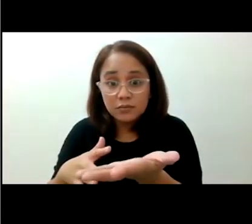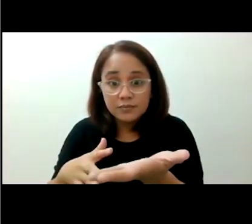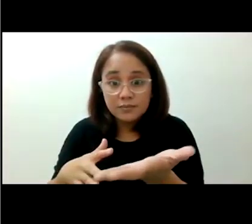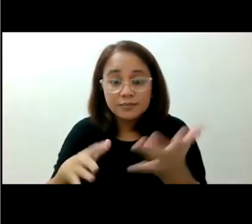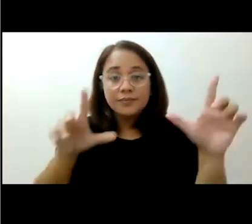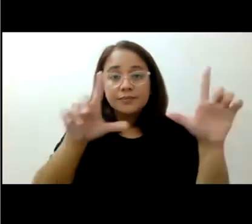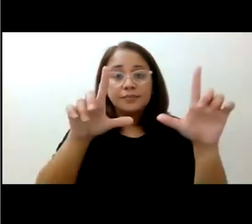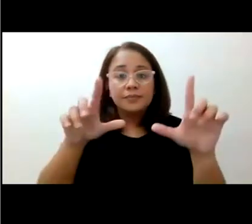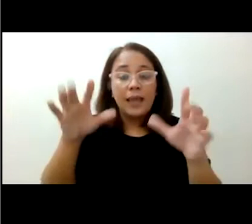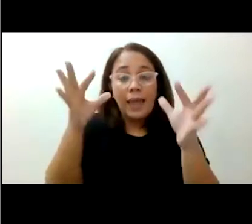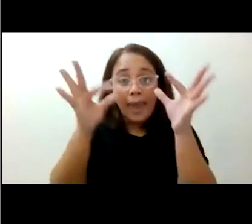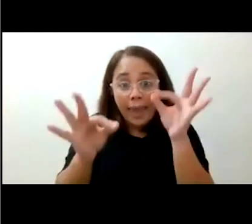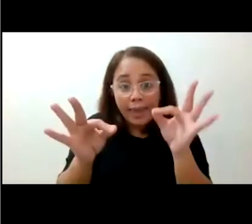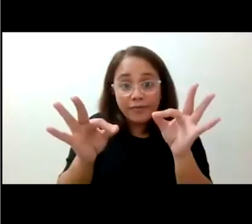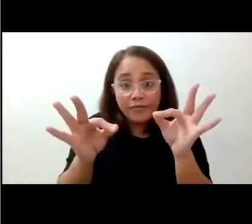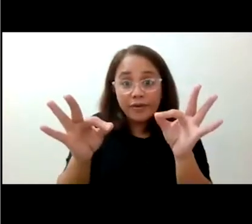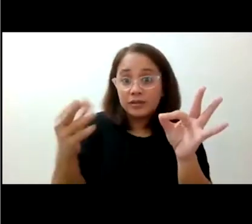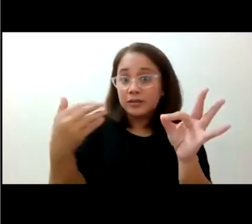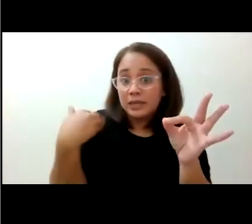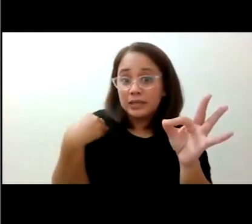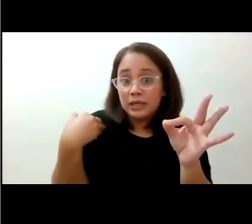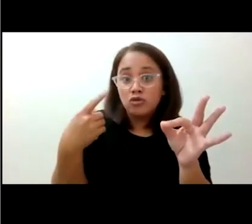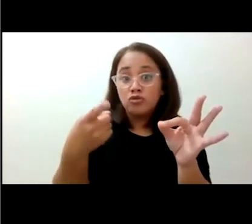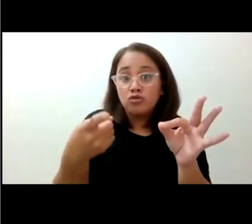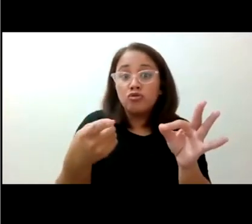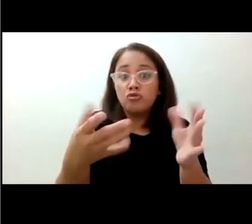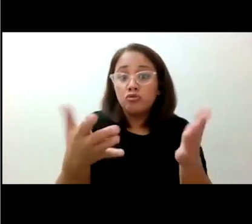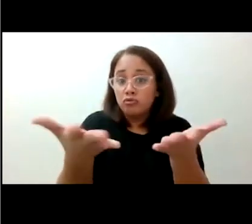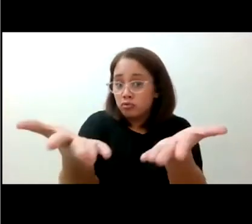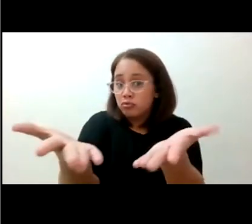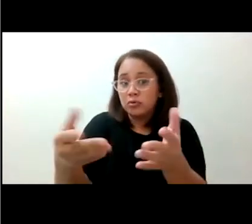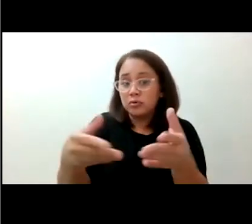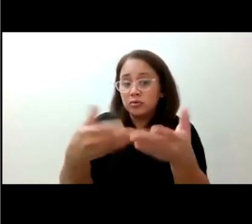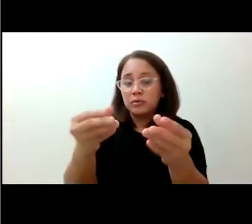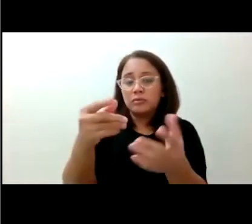If you haven't, then you can spend some time discussing that.